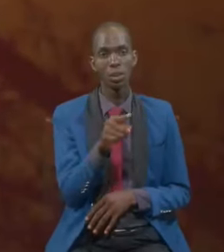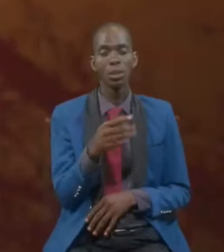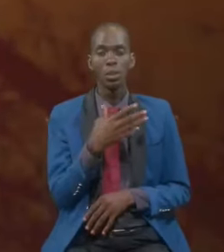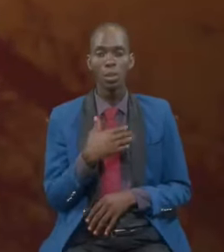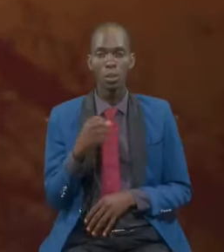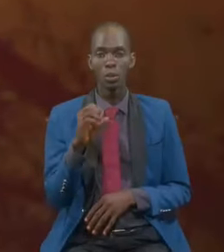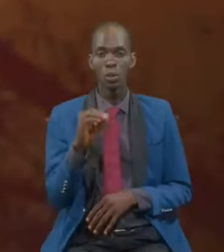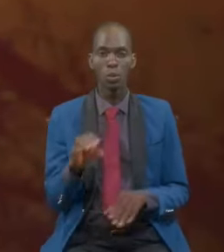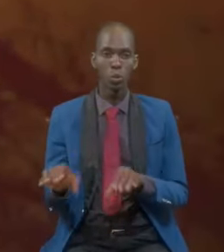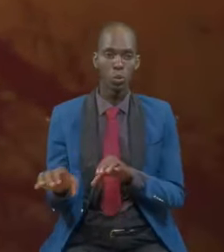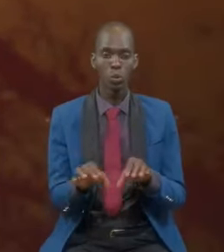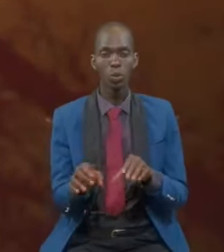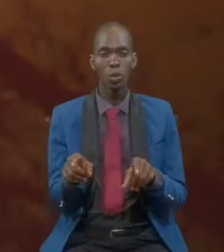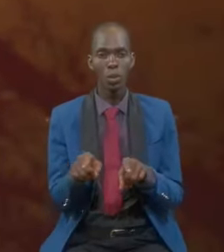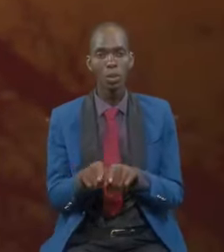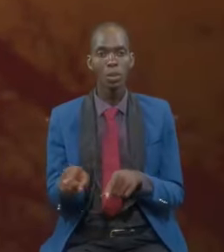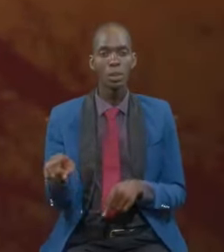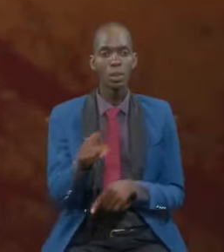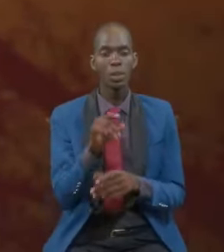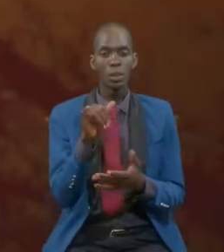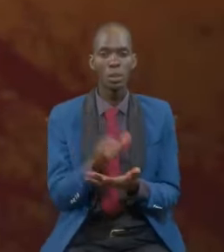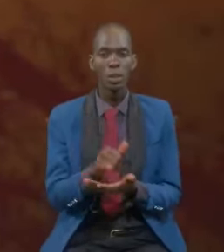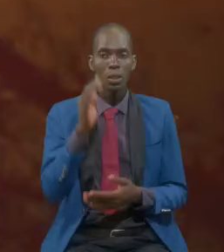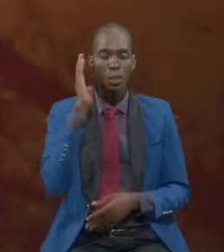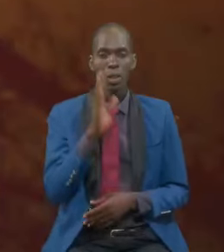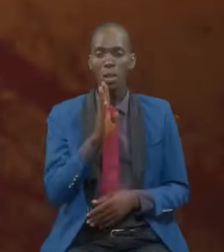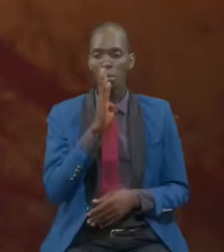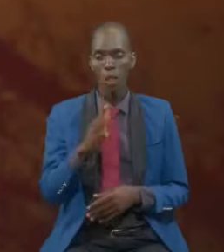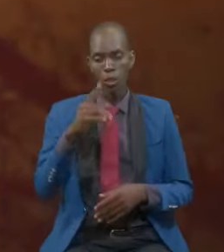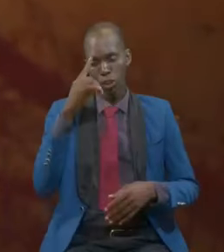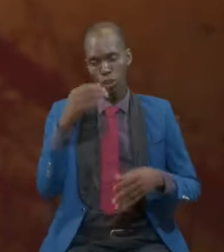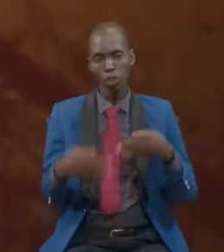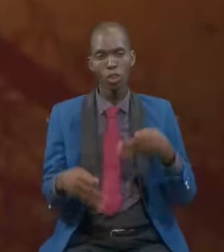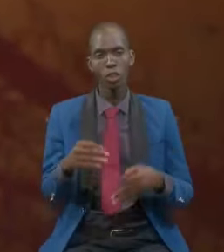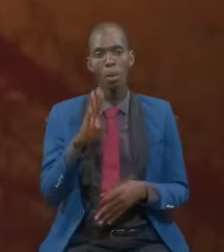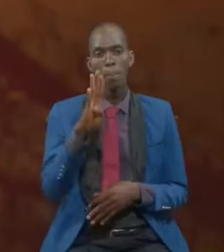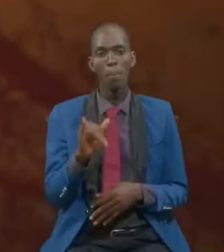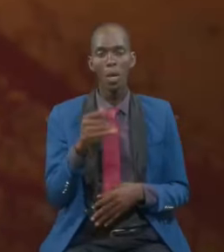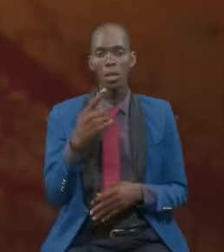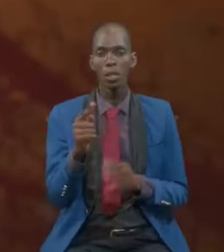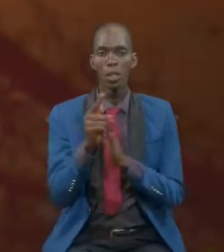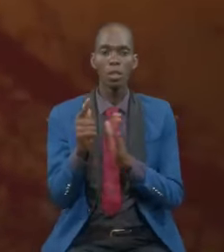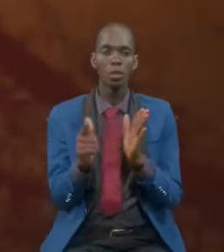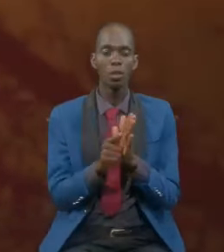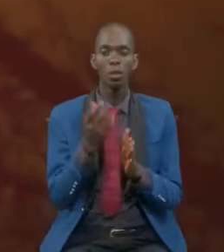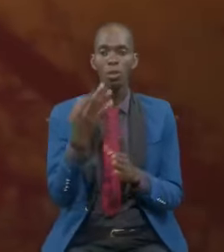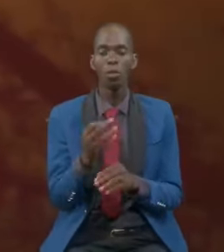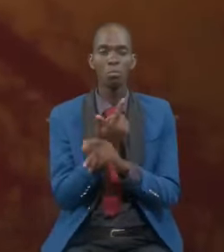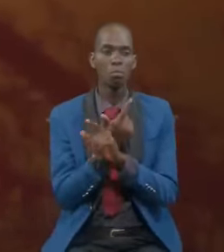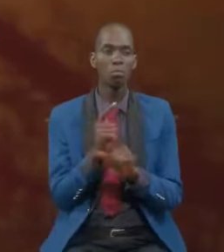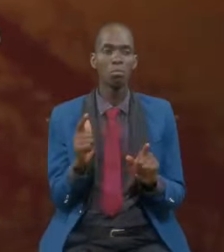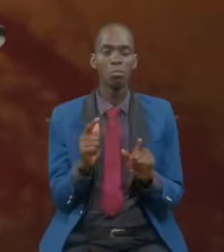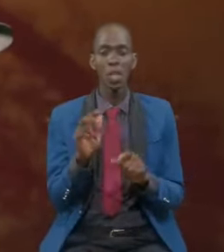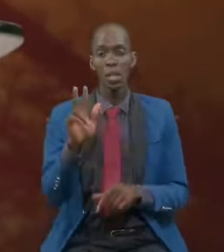you, as they that shall be judged by the law of liberty.